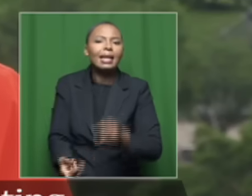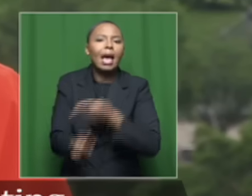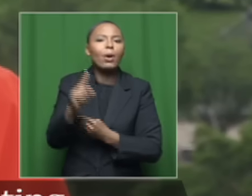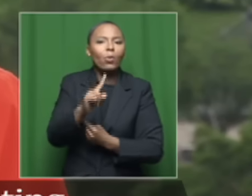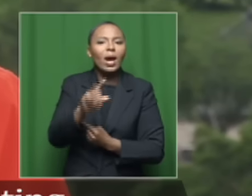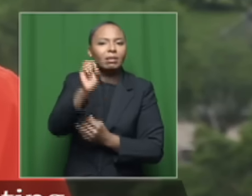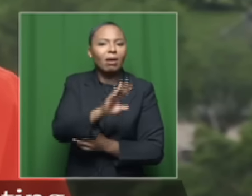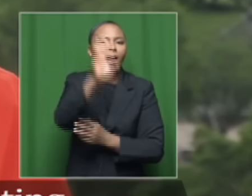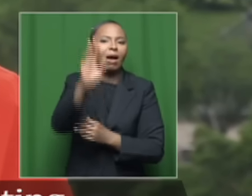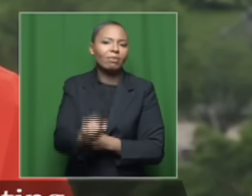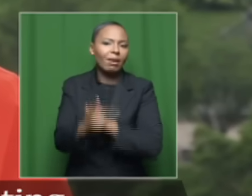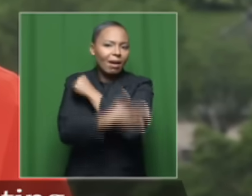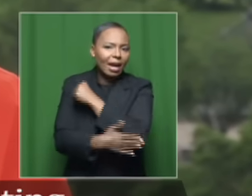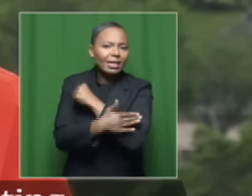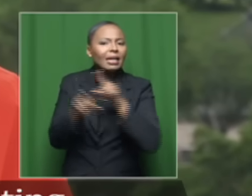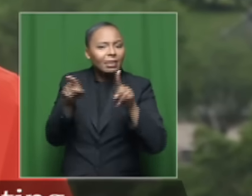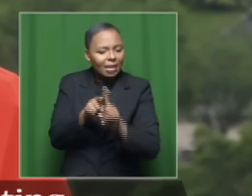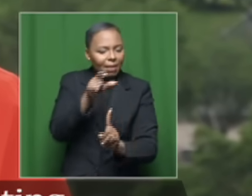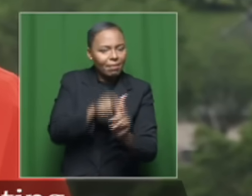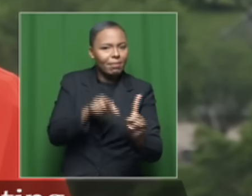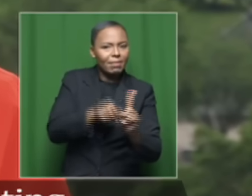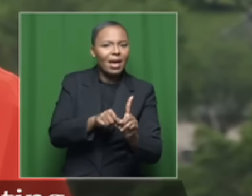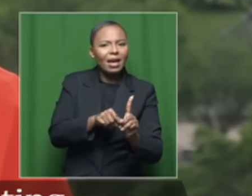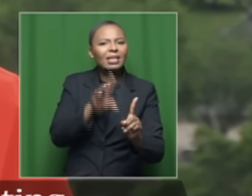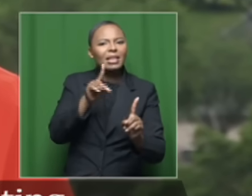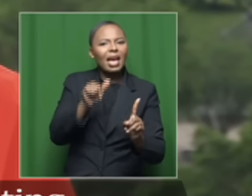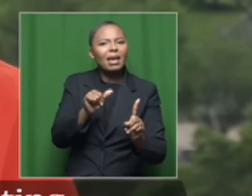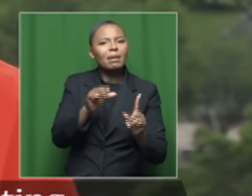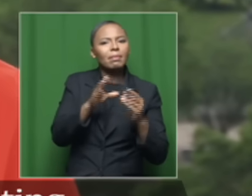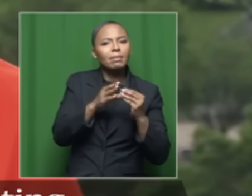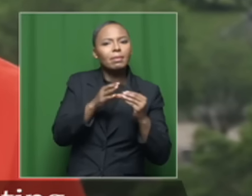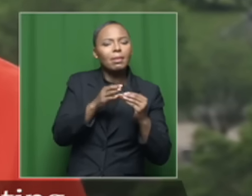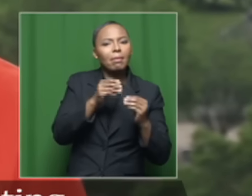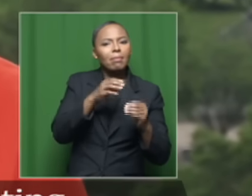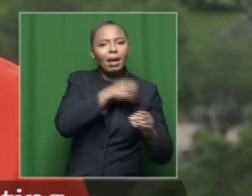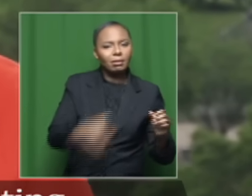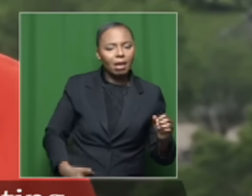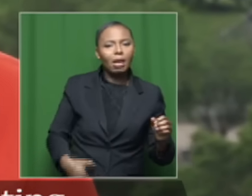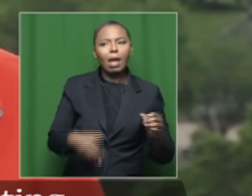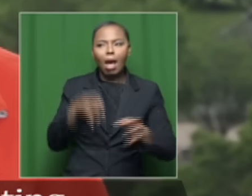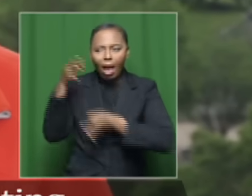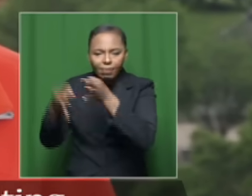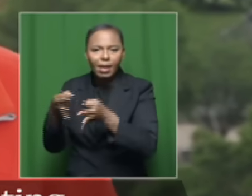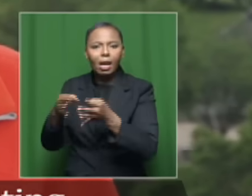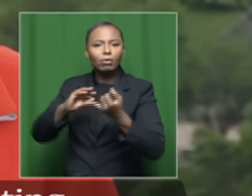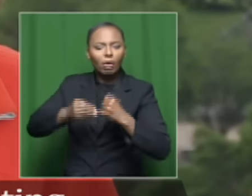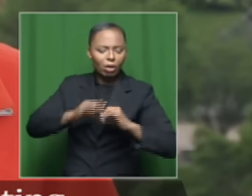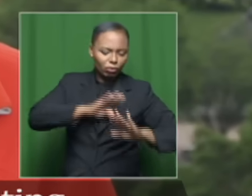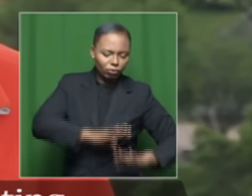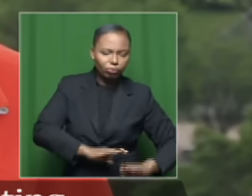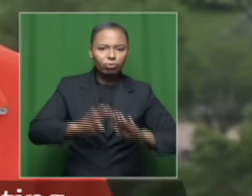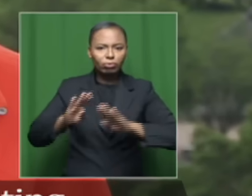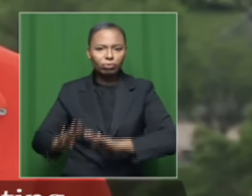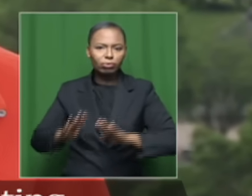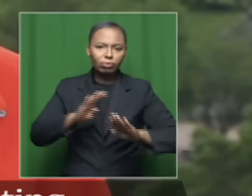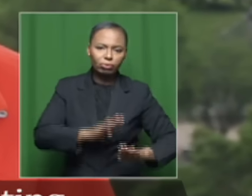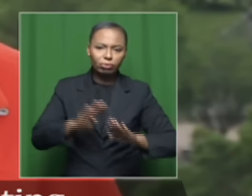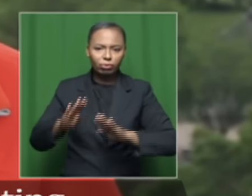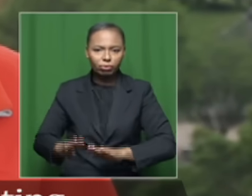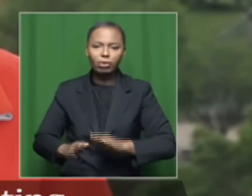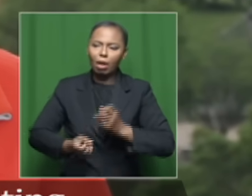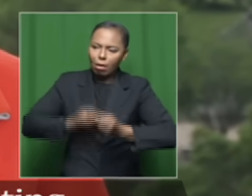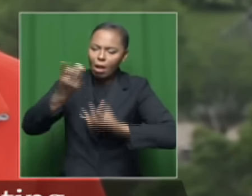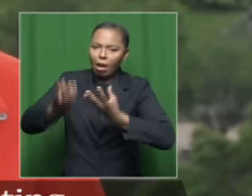is. He was very calm. He tried to explain using facts and figures when he was allowed to speak about how, in fact,